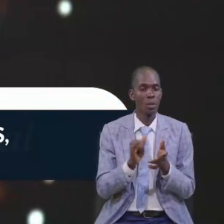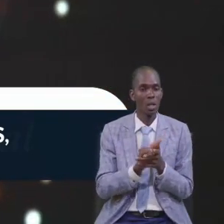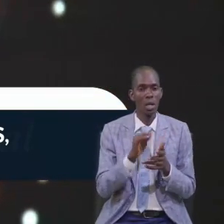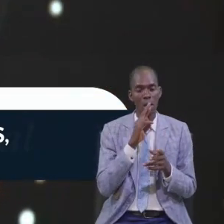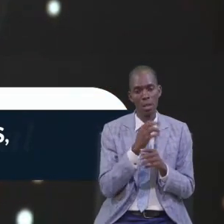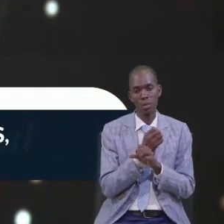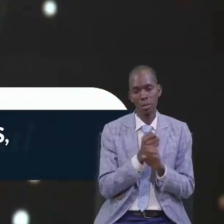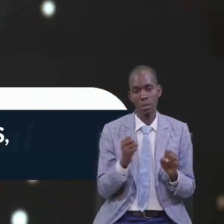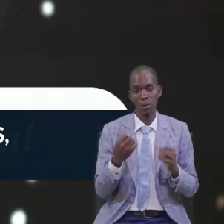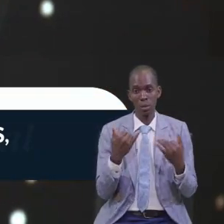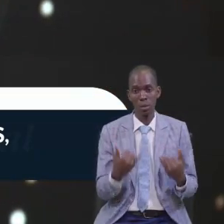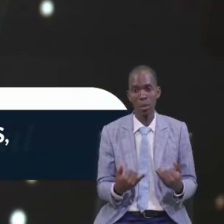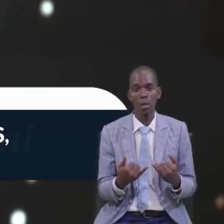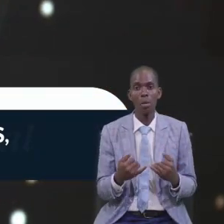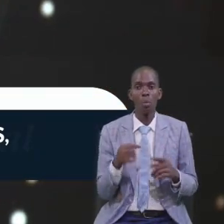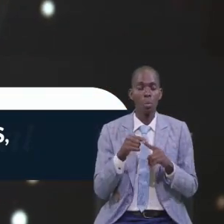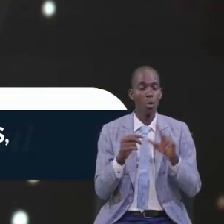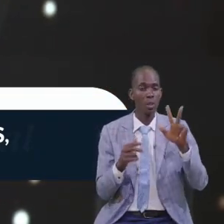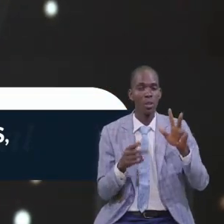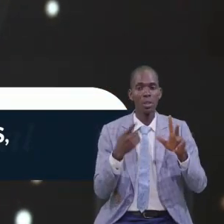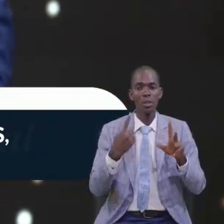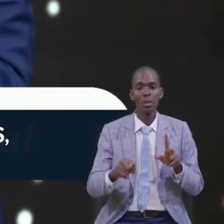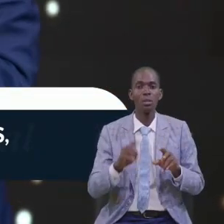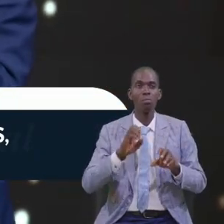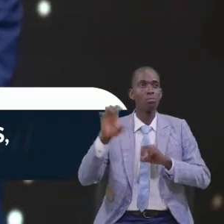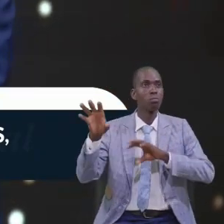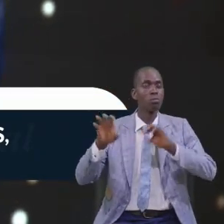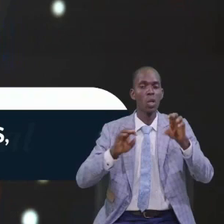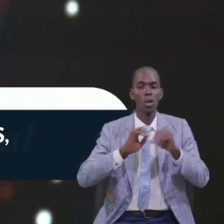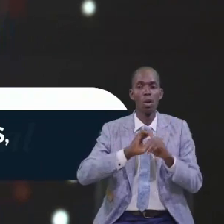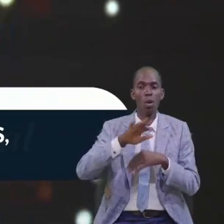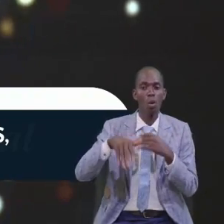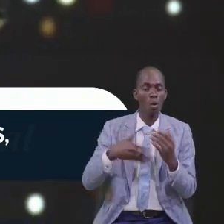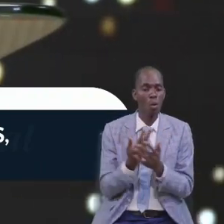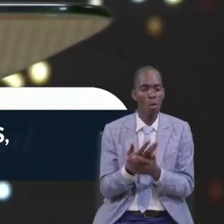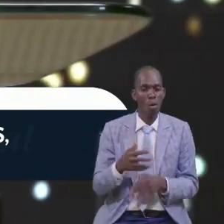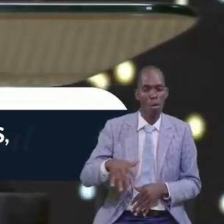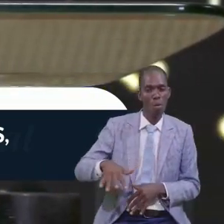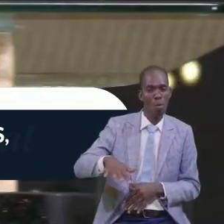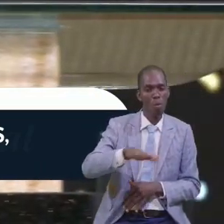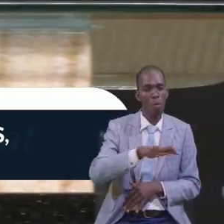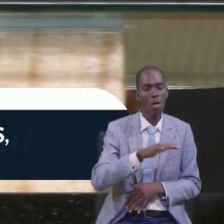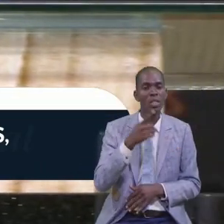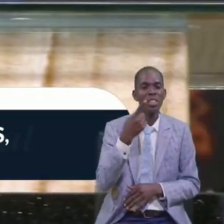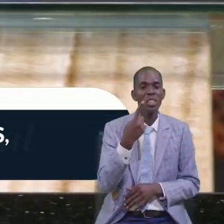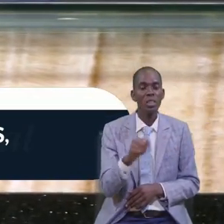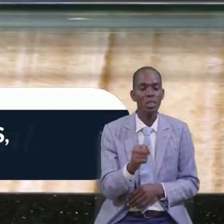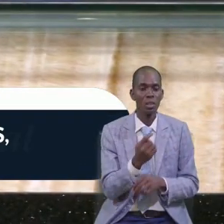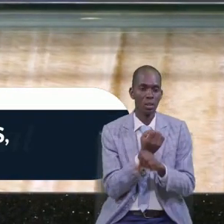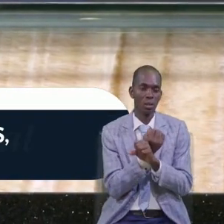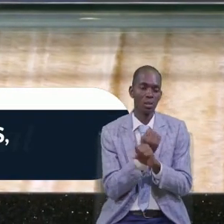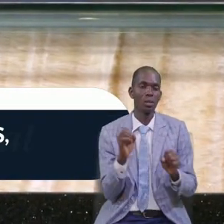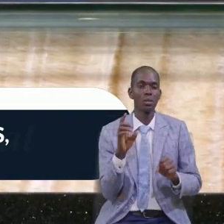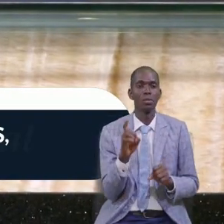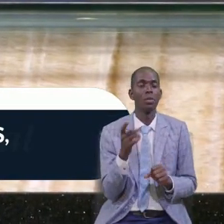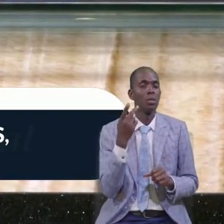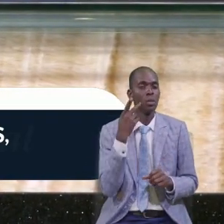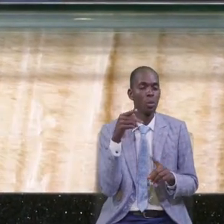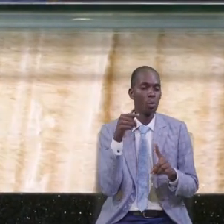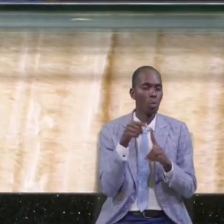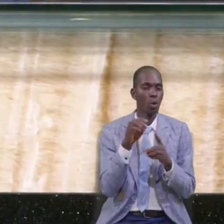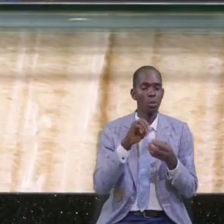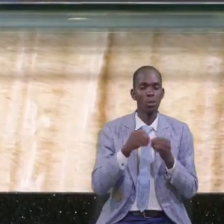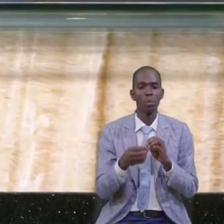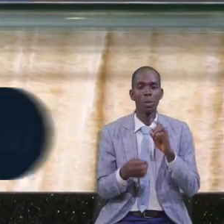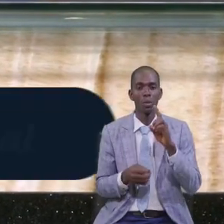three, then, they scattered in all lands, they justified. We're coming to point number one. Point